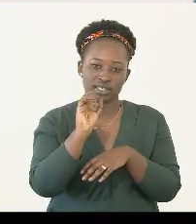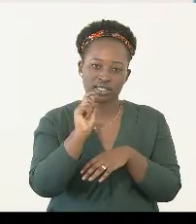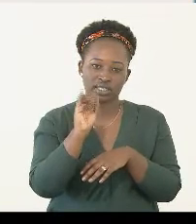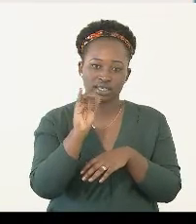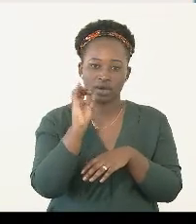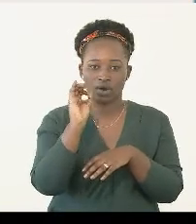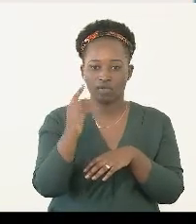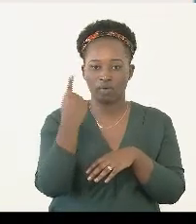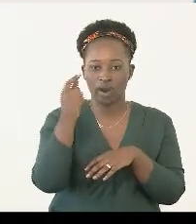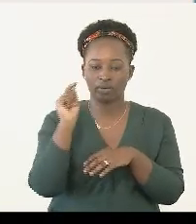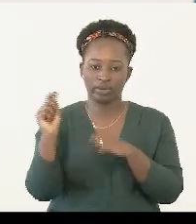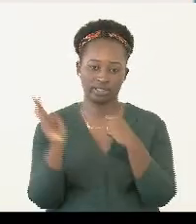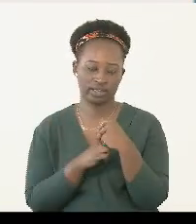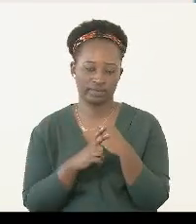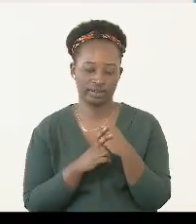go.